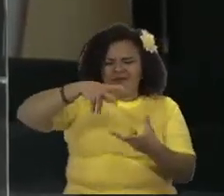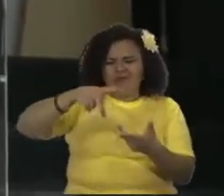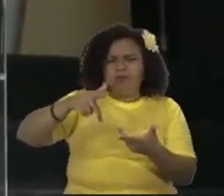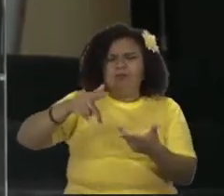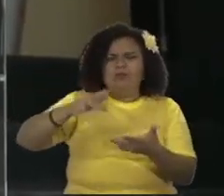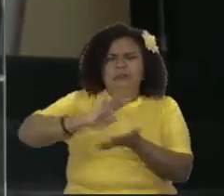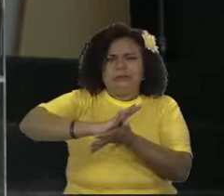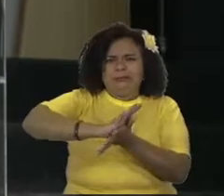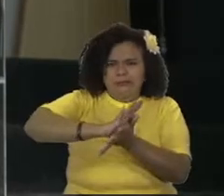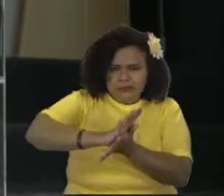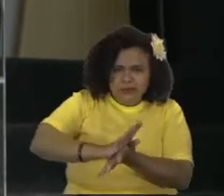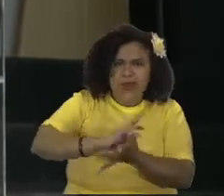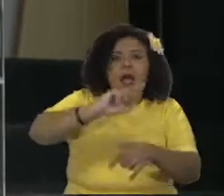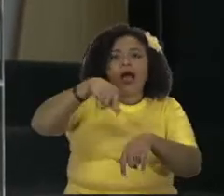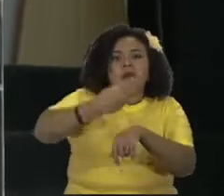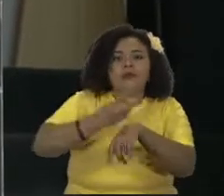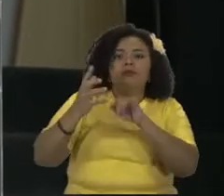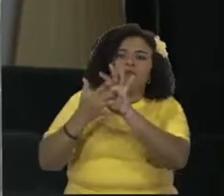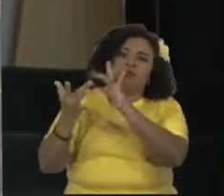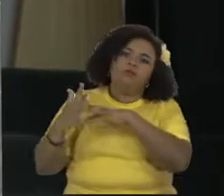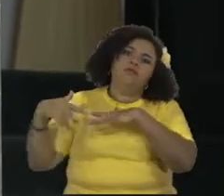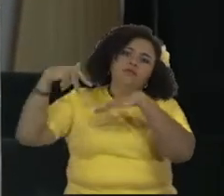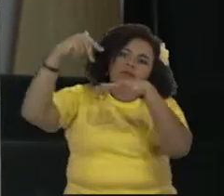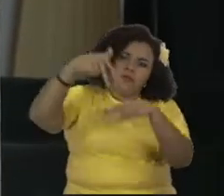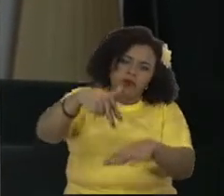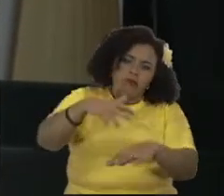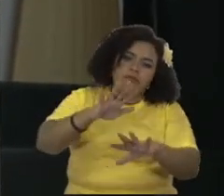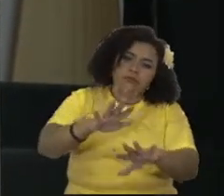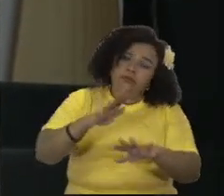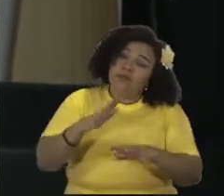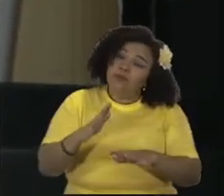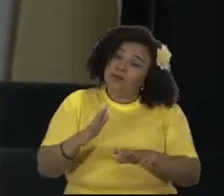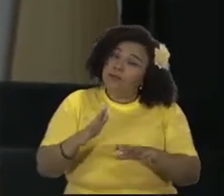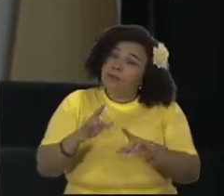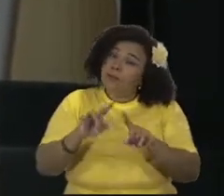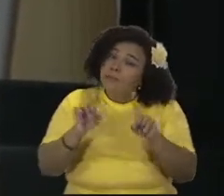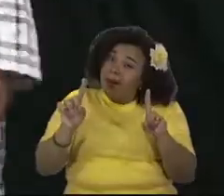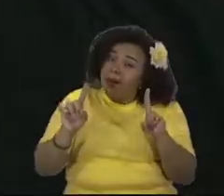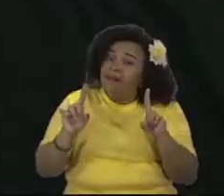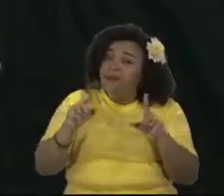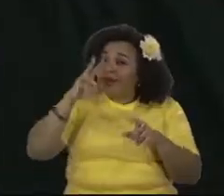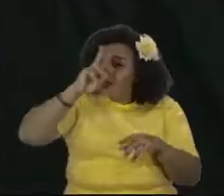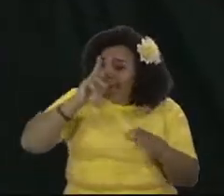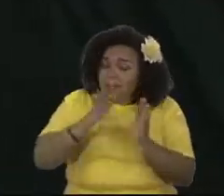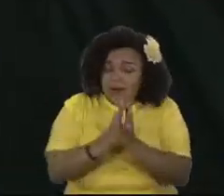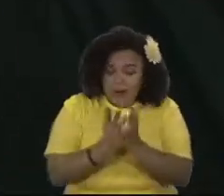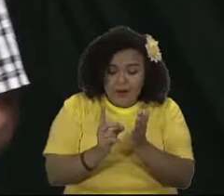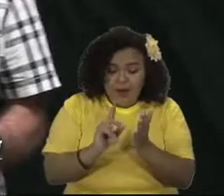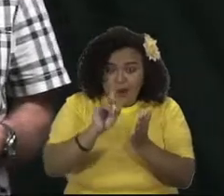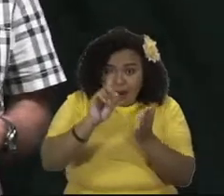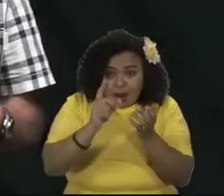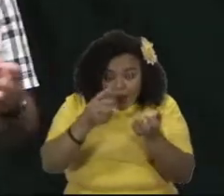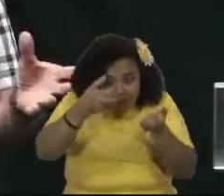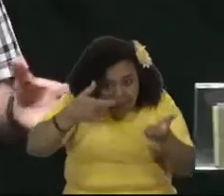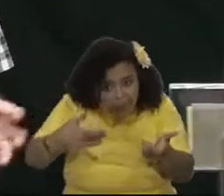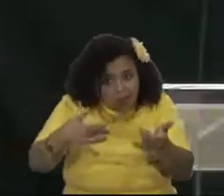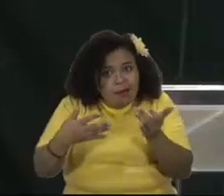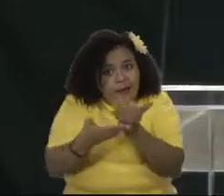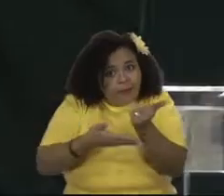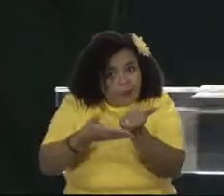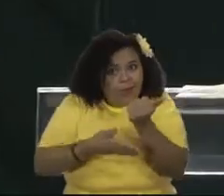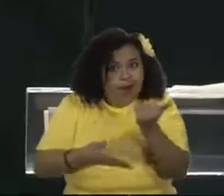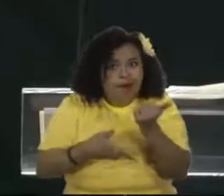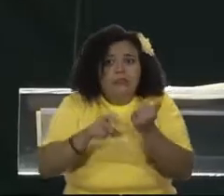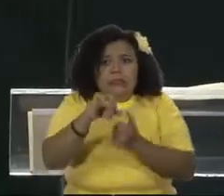before, that's not a problem. That's part of the 1%. So it's essential to believe that he's going to